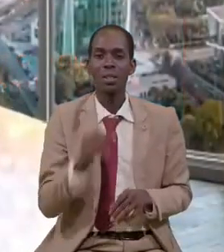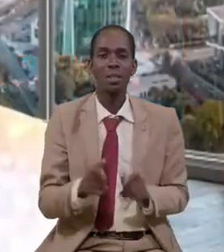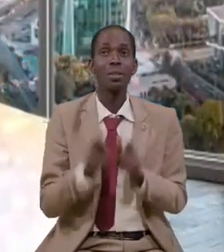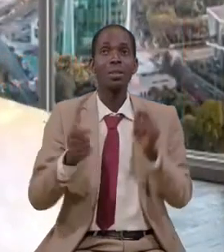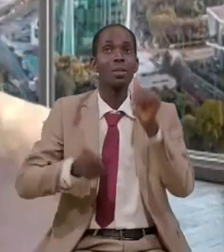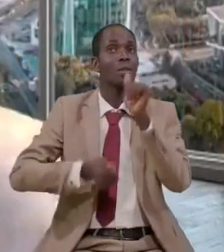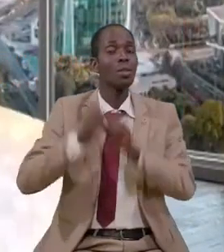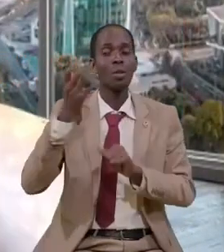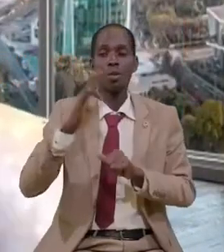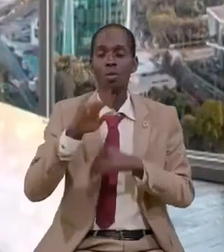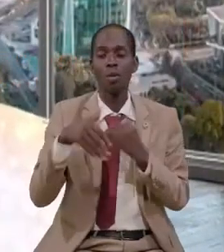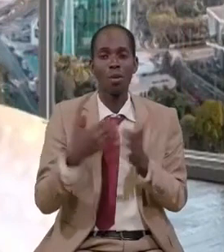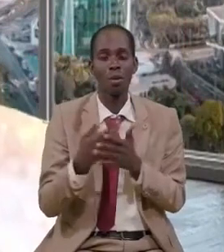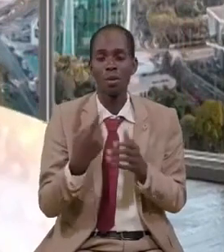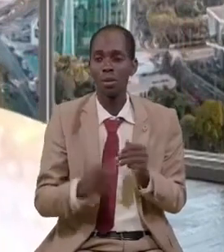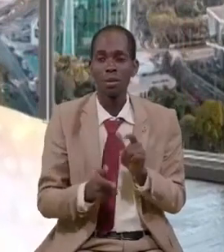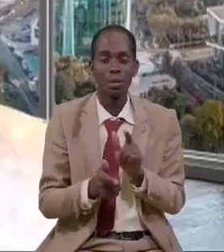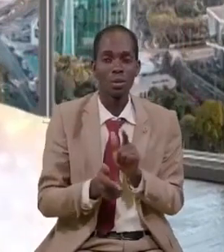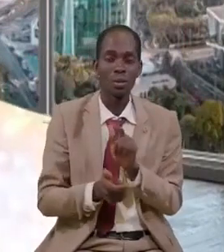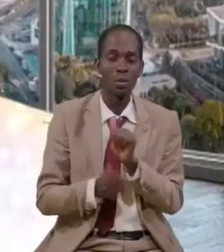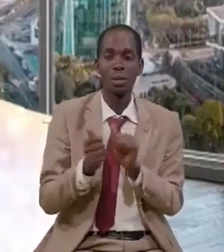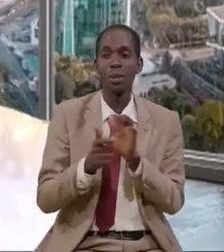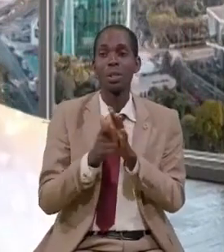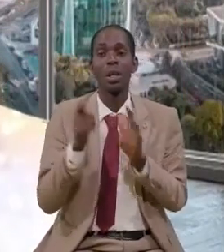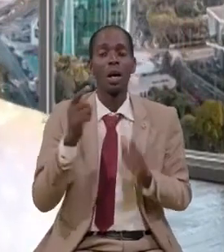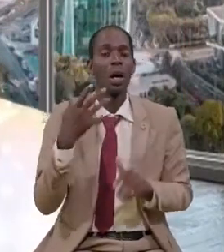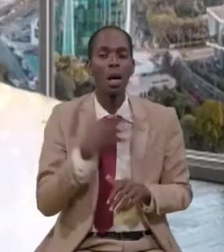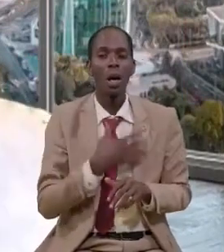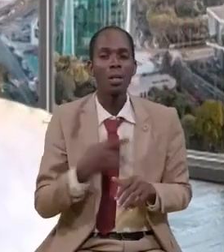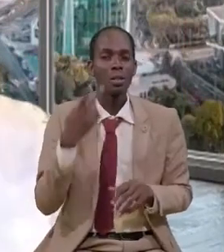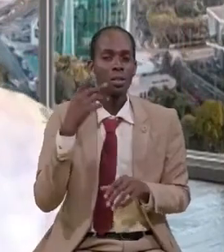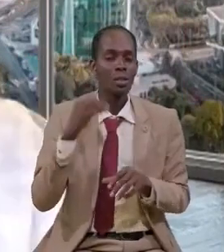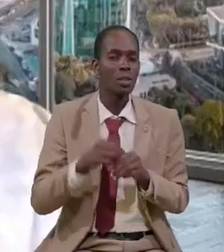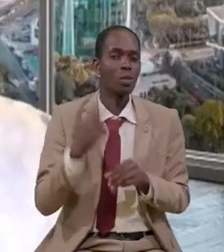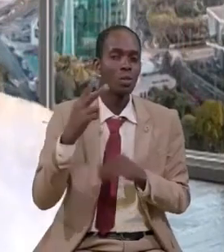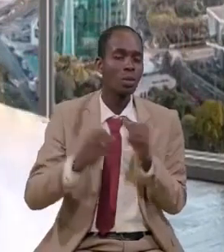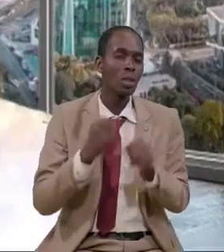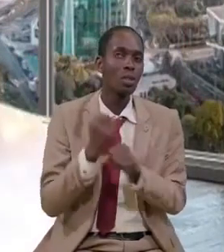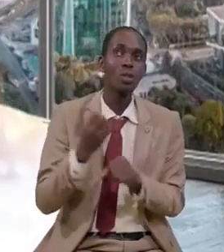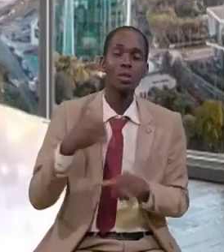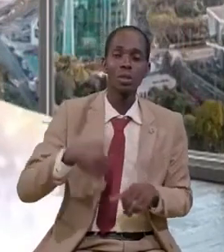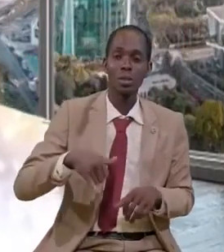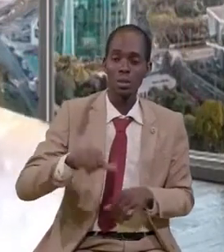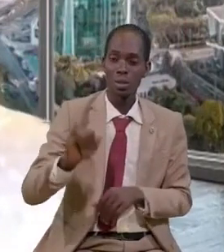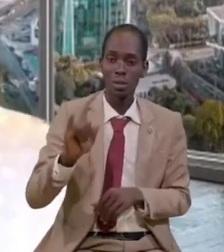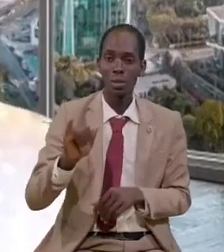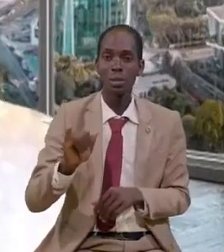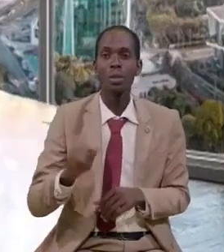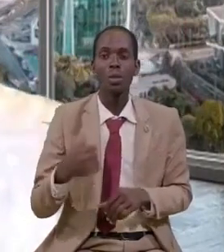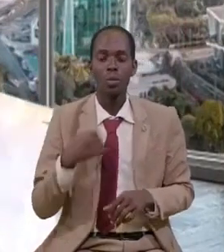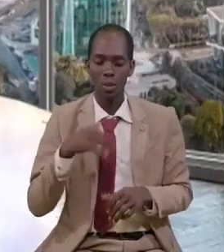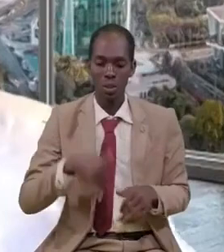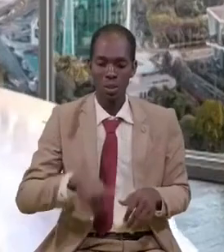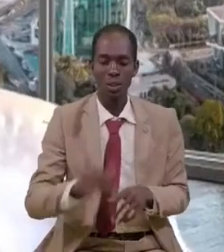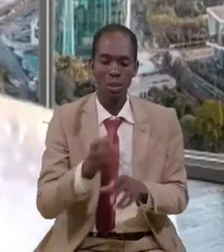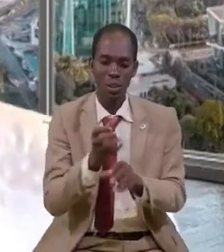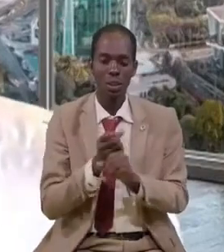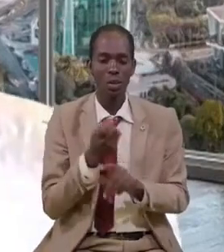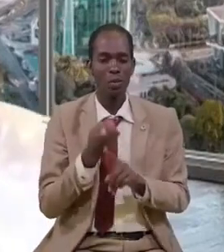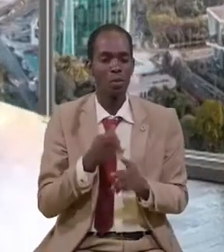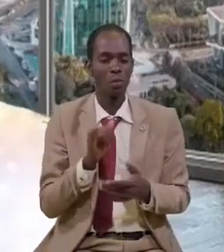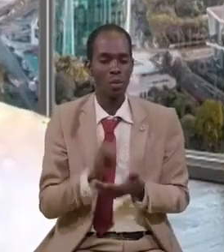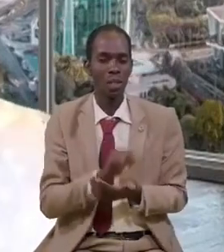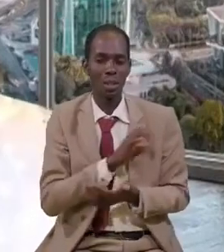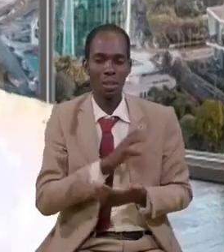made, even 2,000 years has elapsed, and yet we're still drawing from that impact. We're still enjoying